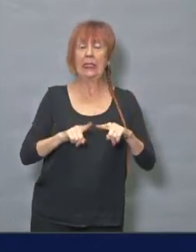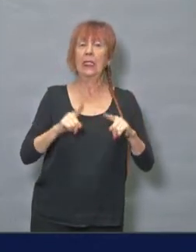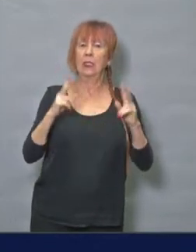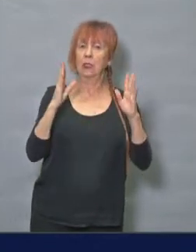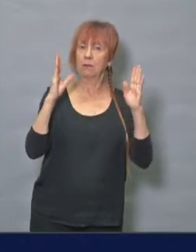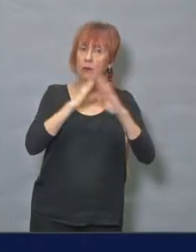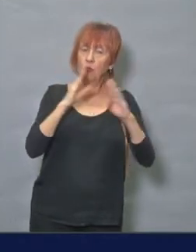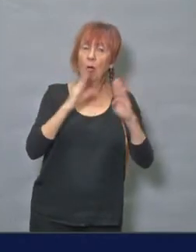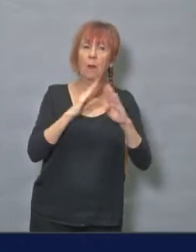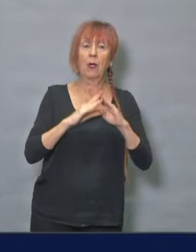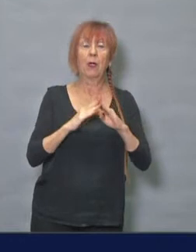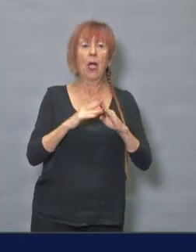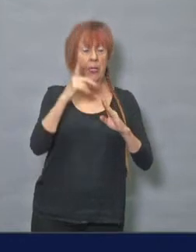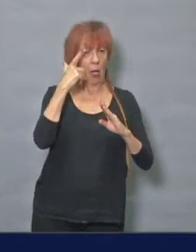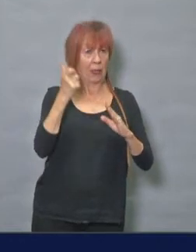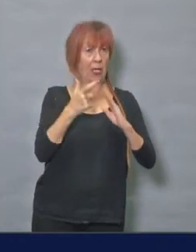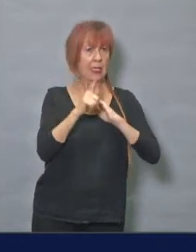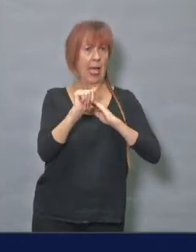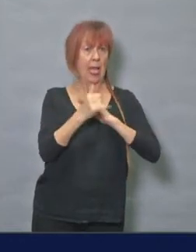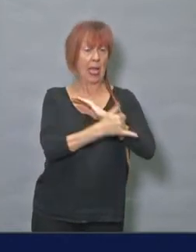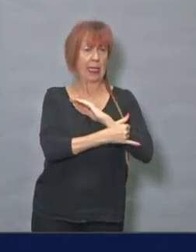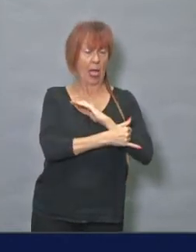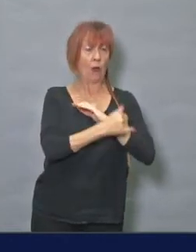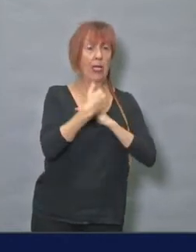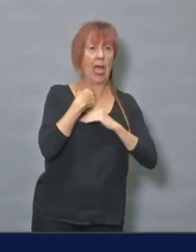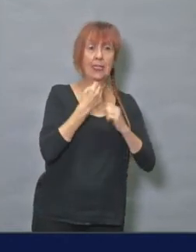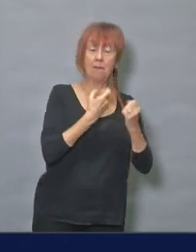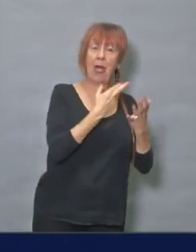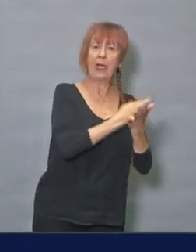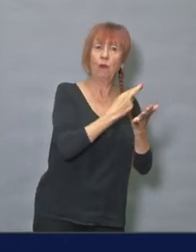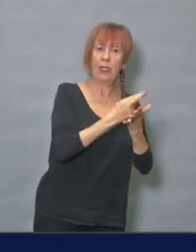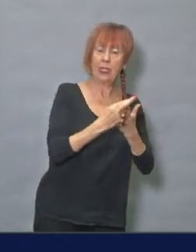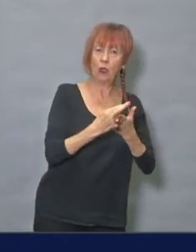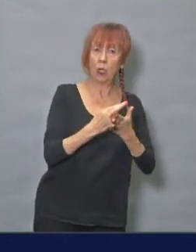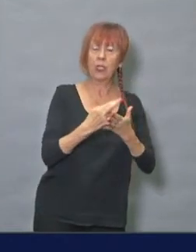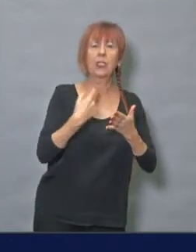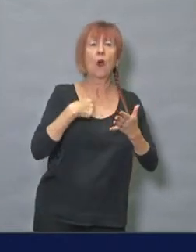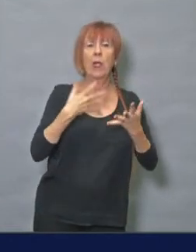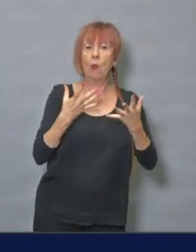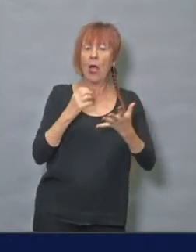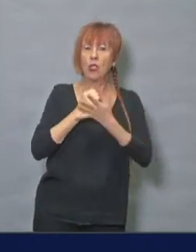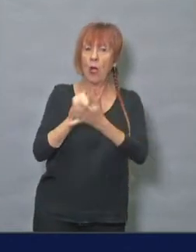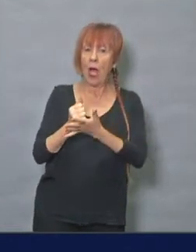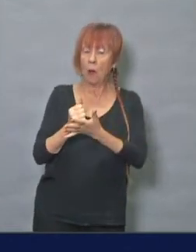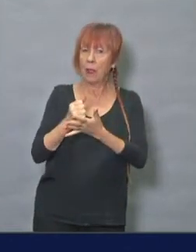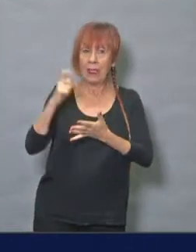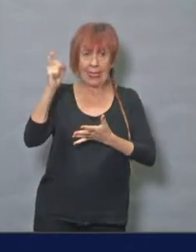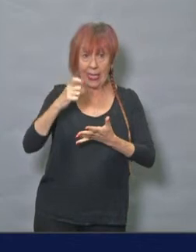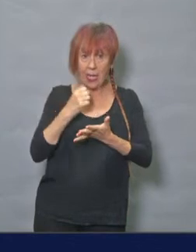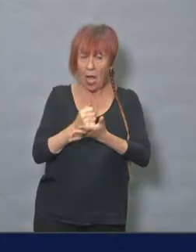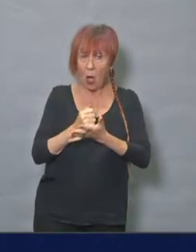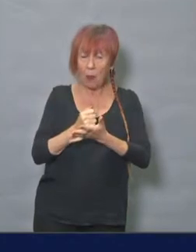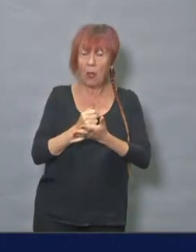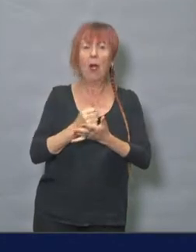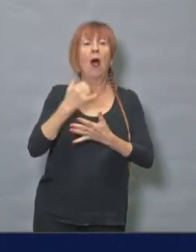resources that are available to help, we ask people to either contact 211 by phone or at